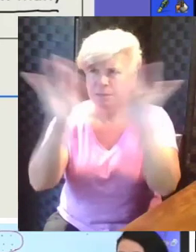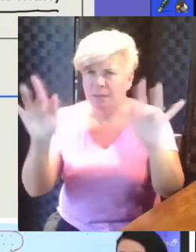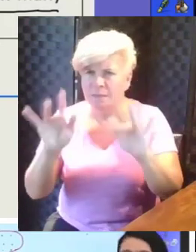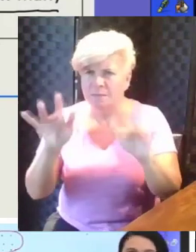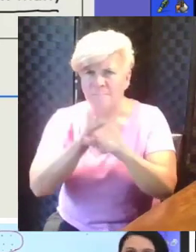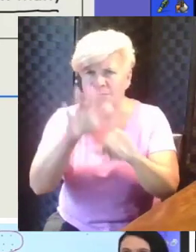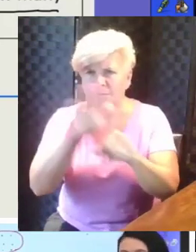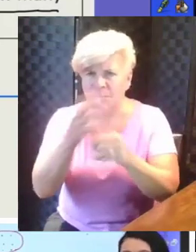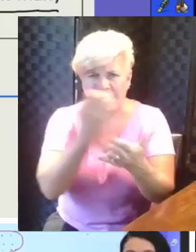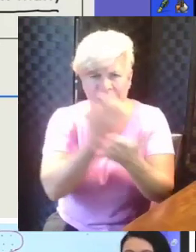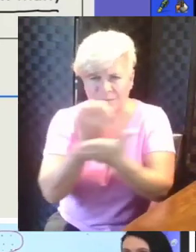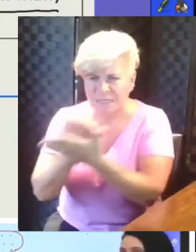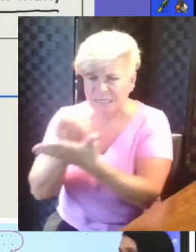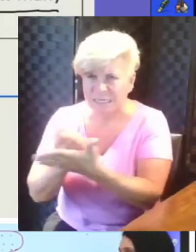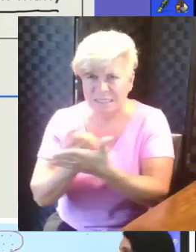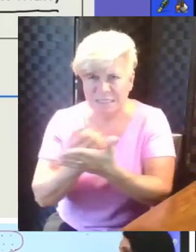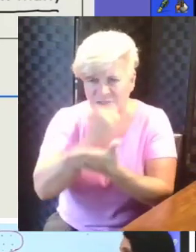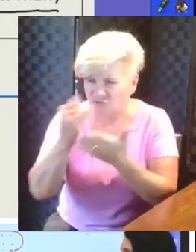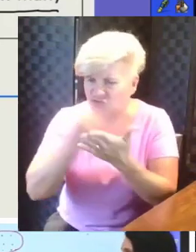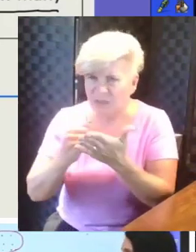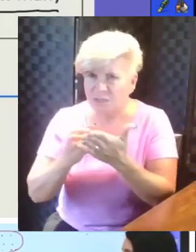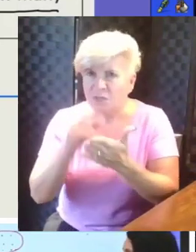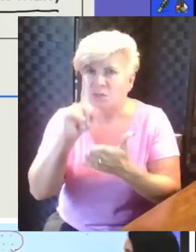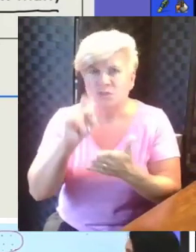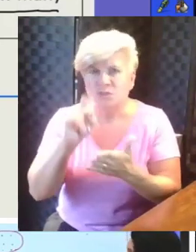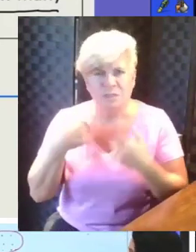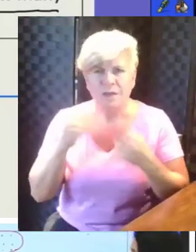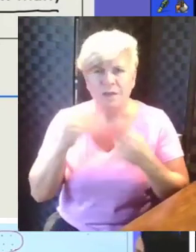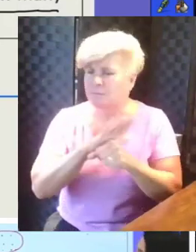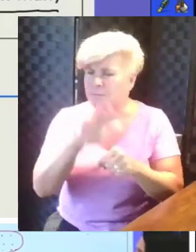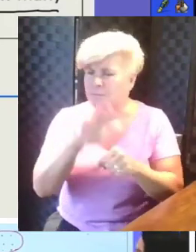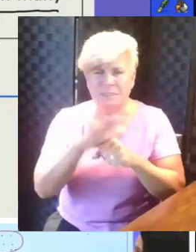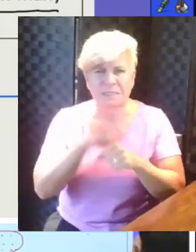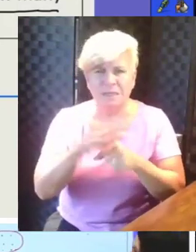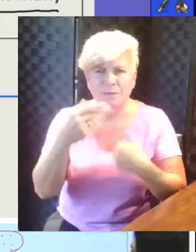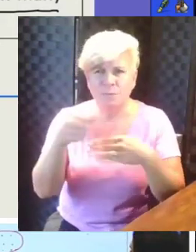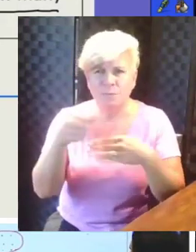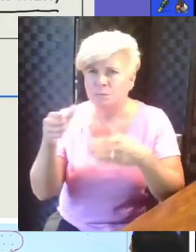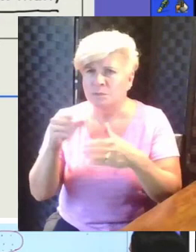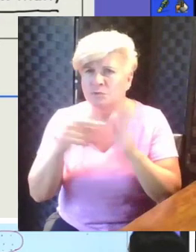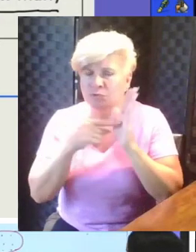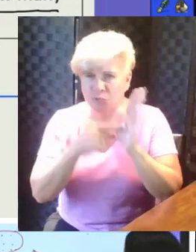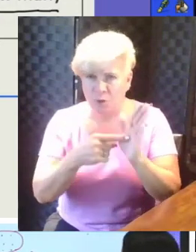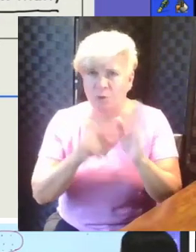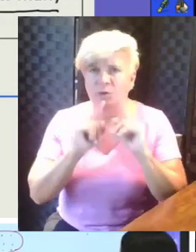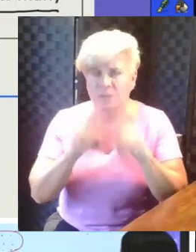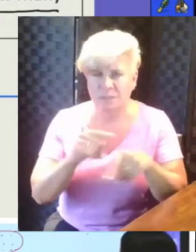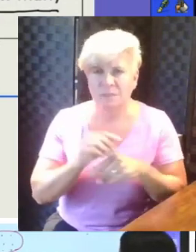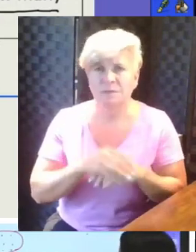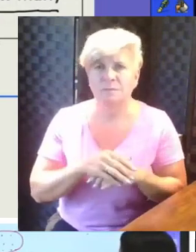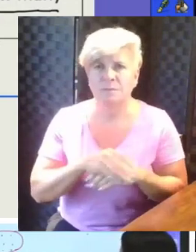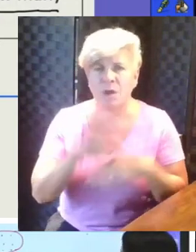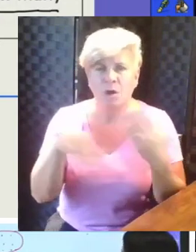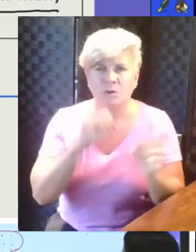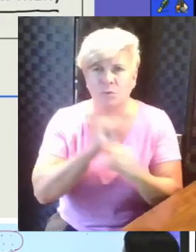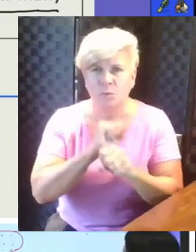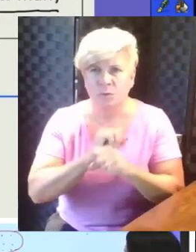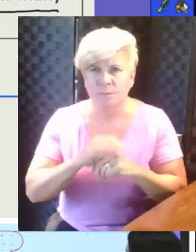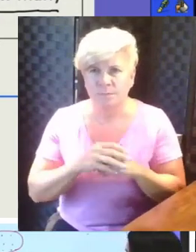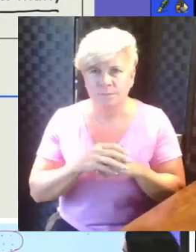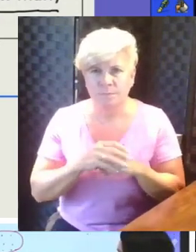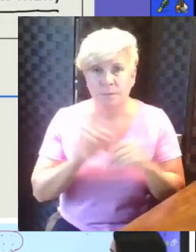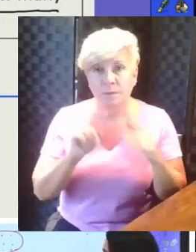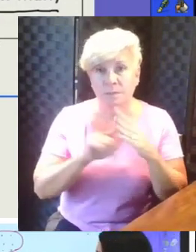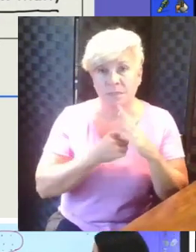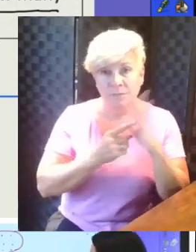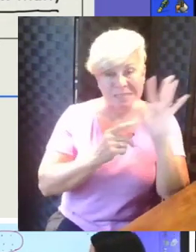with evidence and models and drawings, so you should have lots of room to be able to show all of your work. So I'm